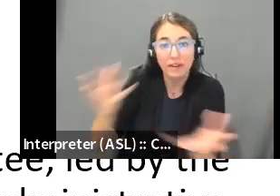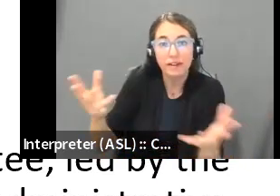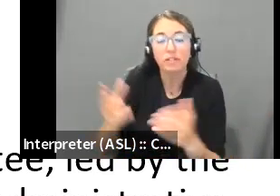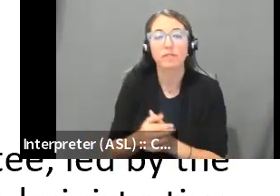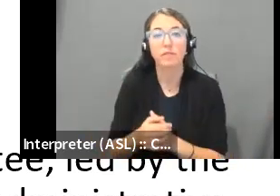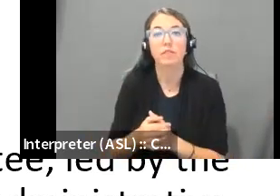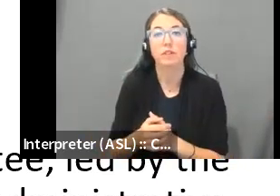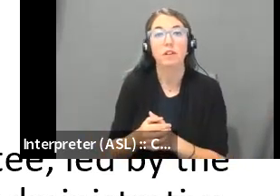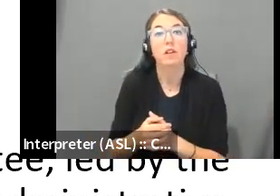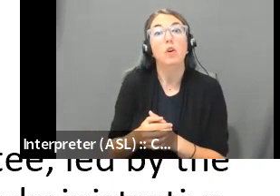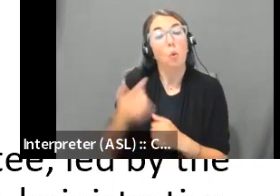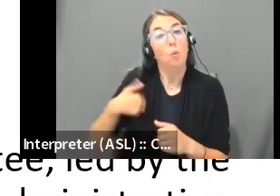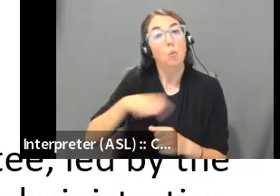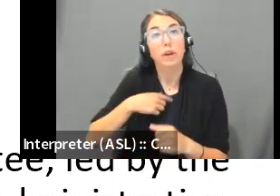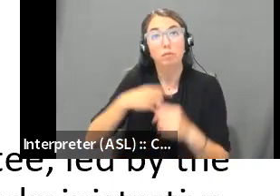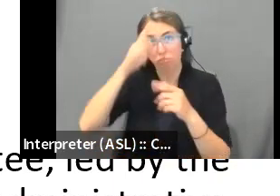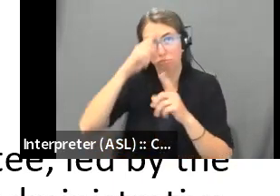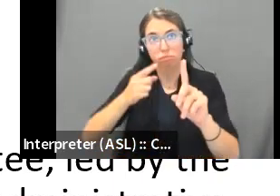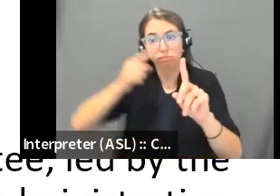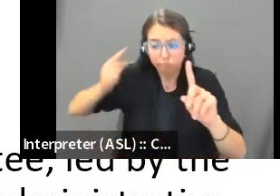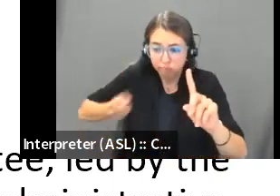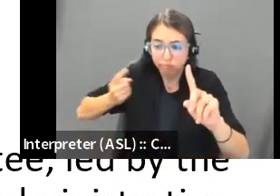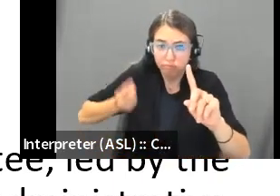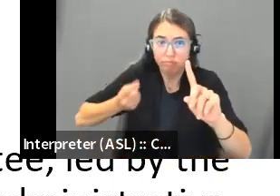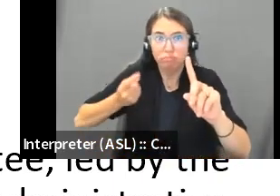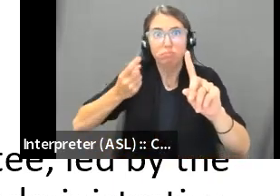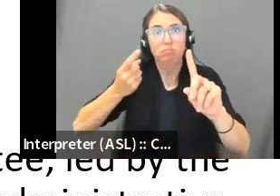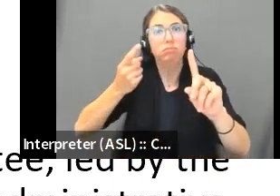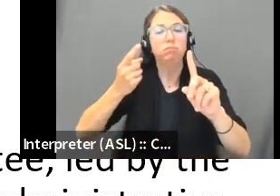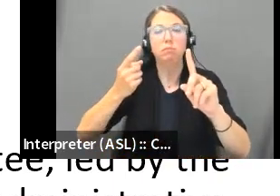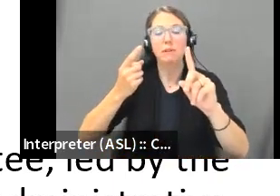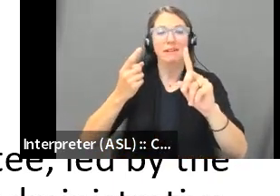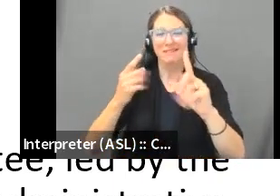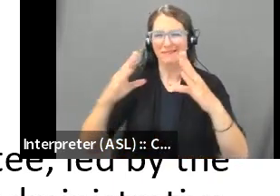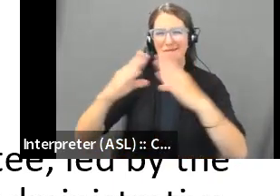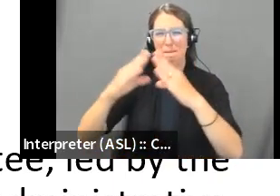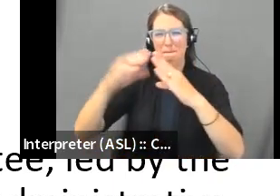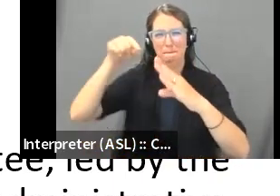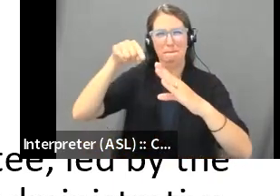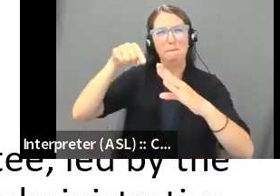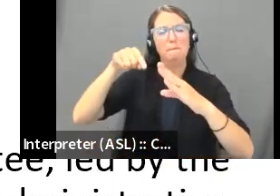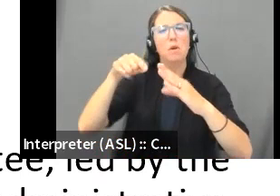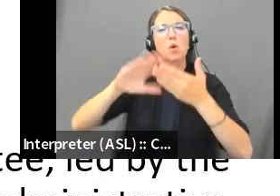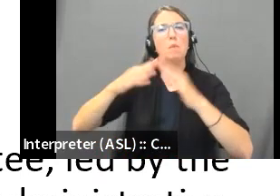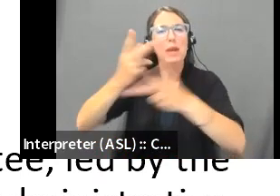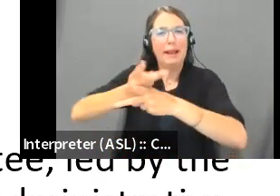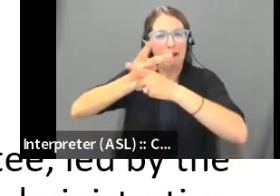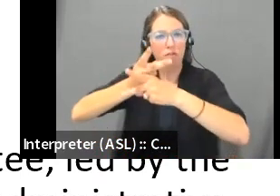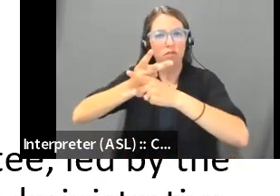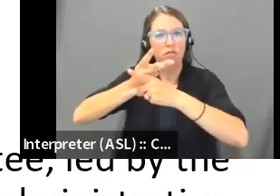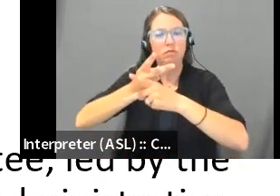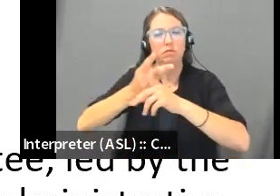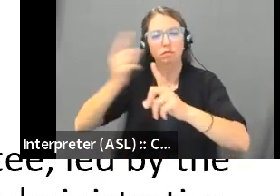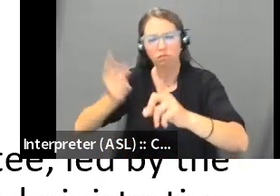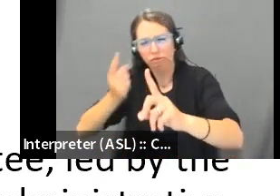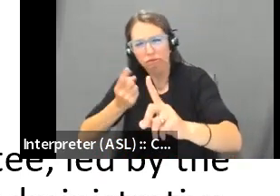care planning, which is the operational phase of the CIE, the top of the pyramid, meaning that all functions and services built are designed